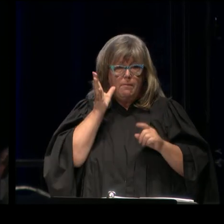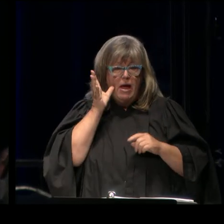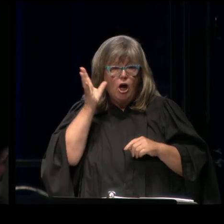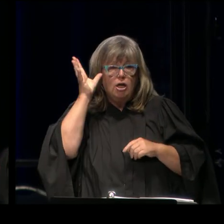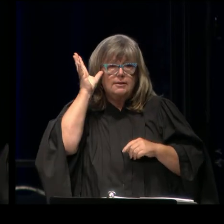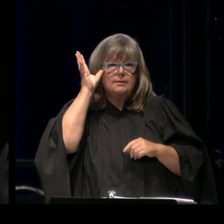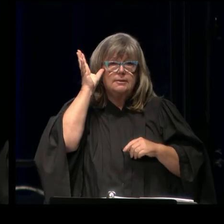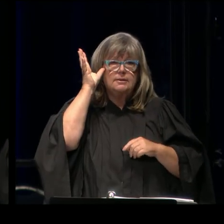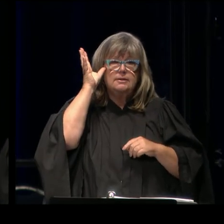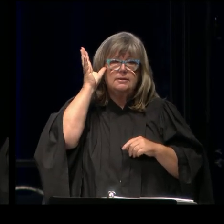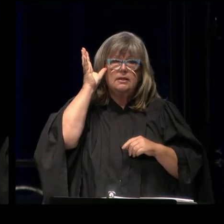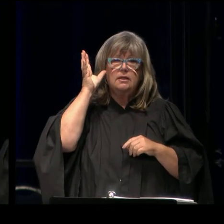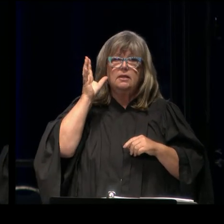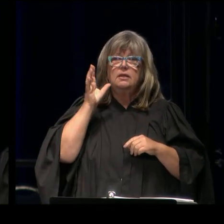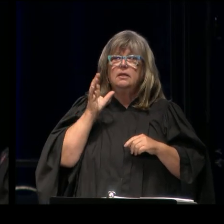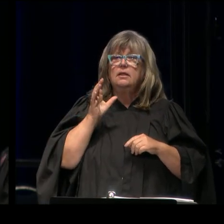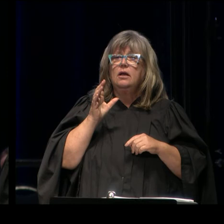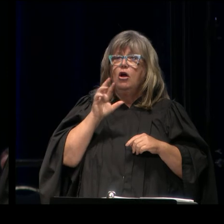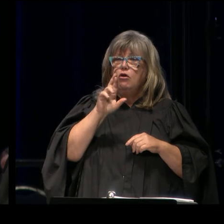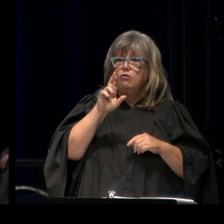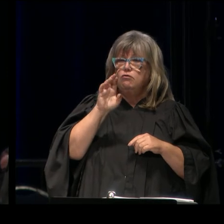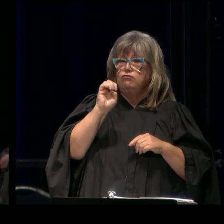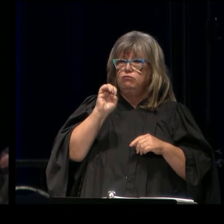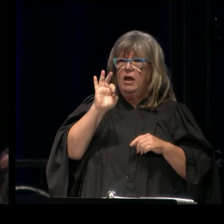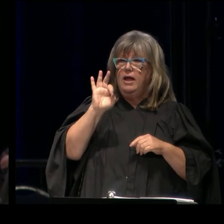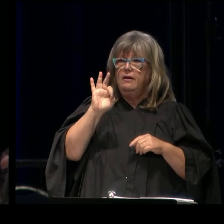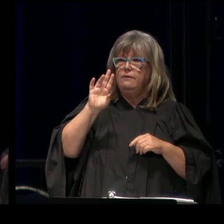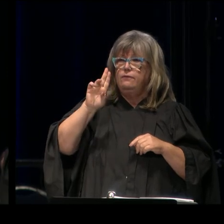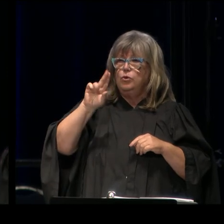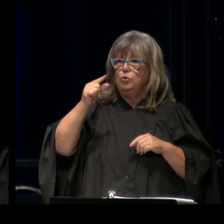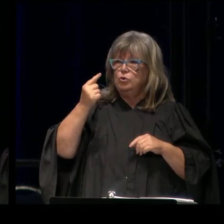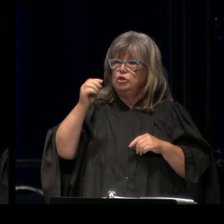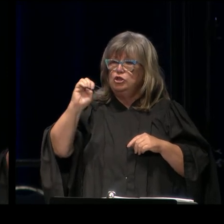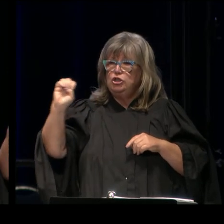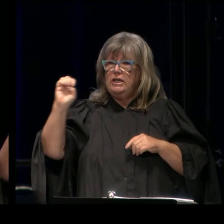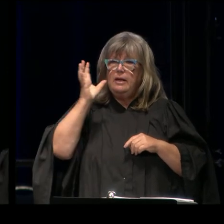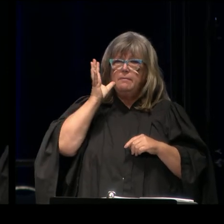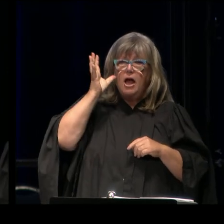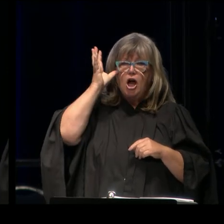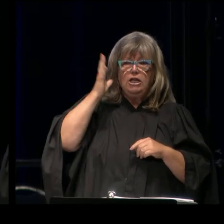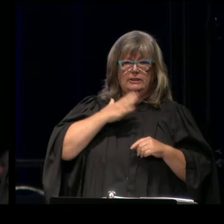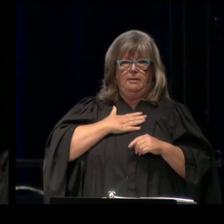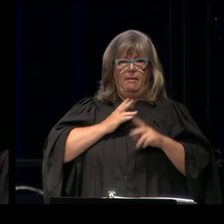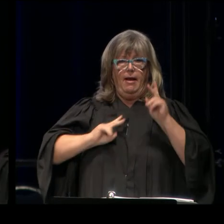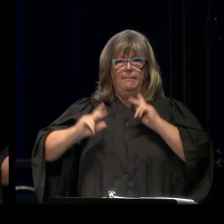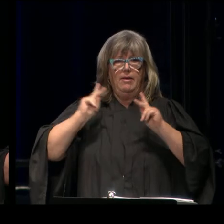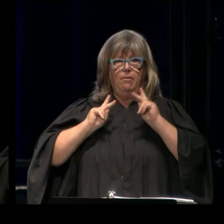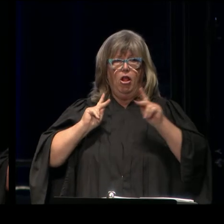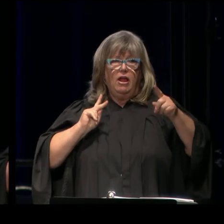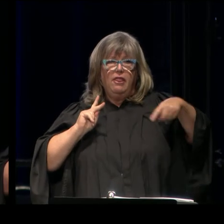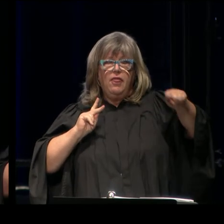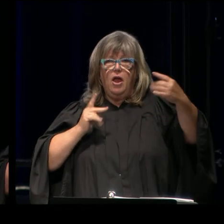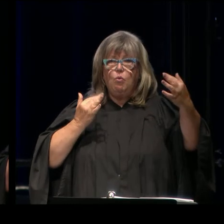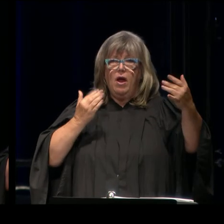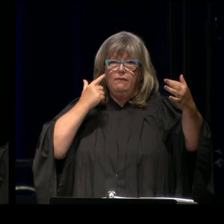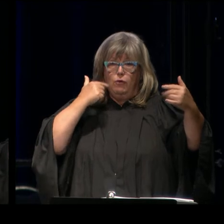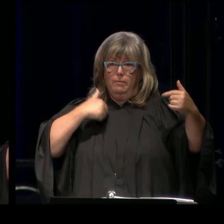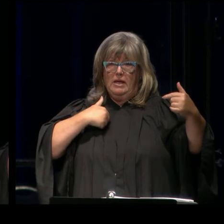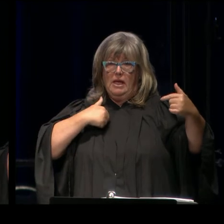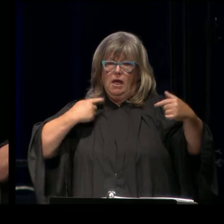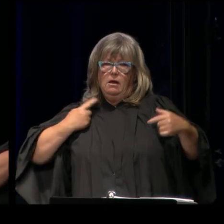the refugee parents, and my people are waiting for me to help